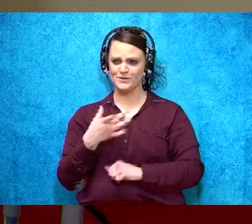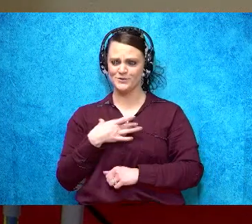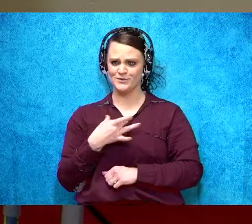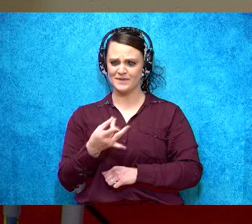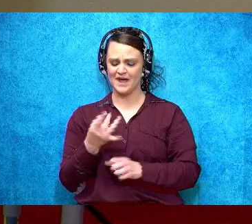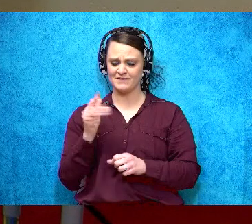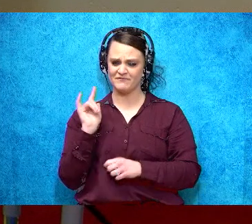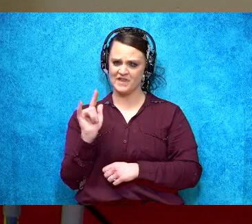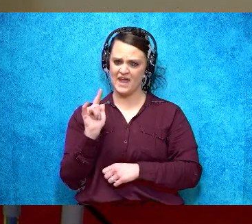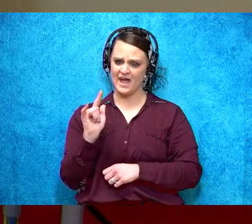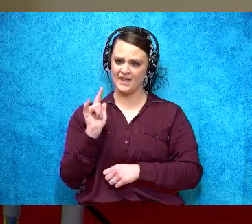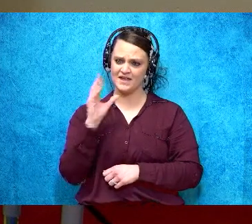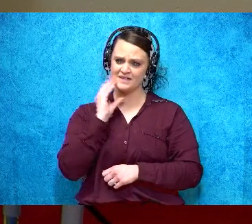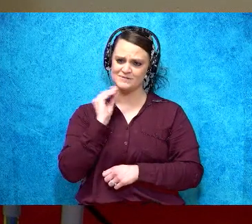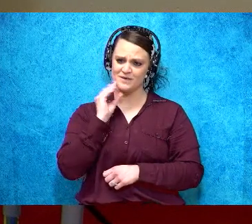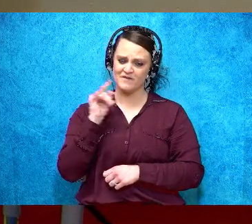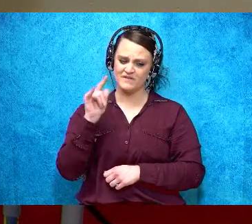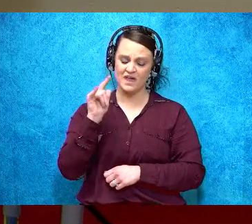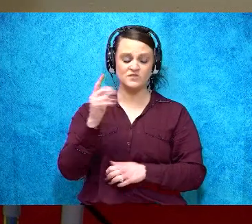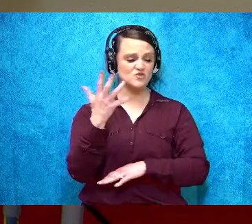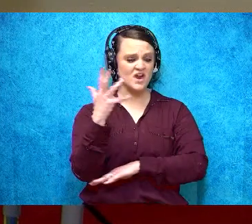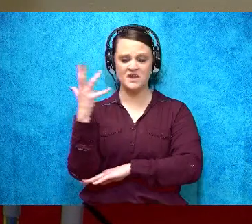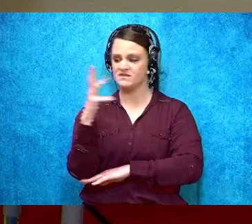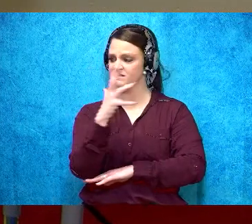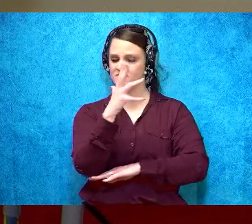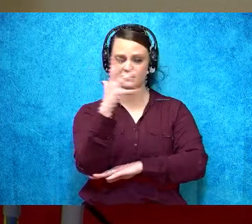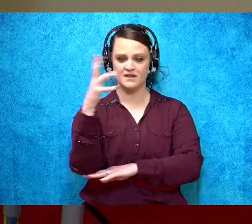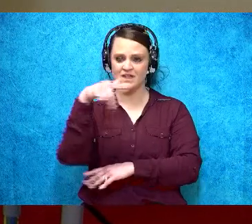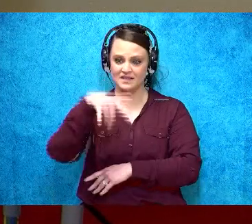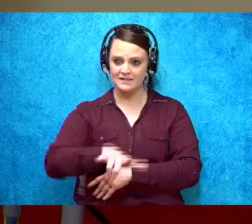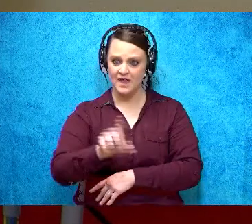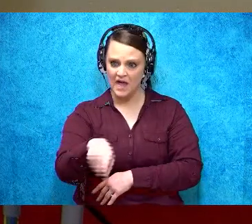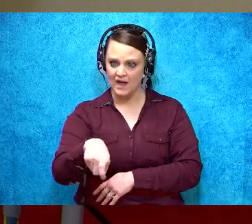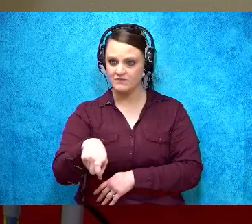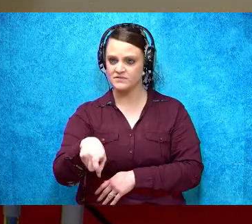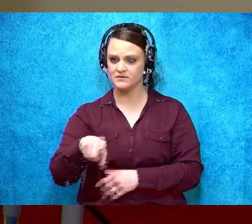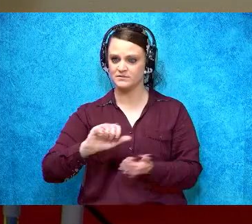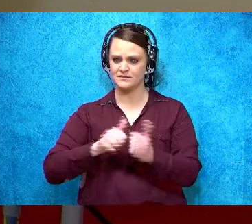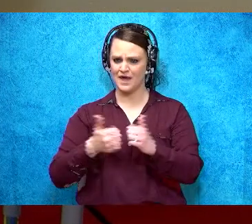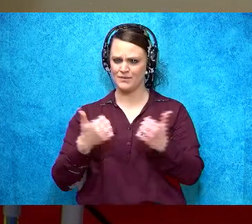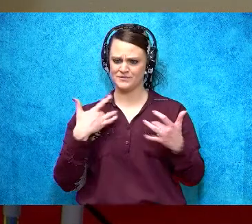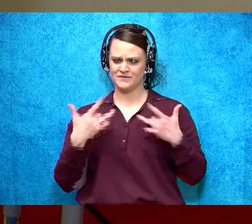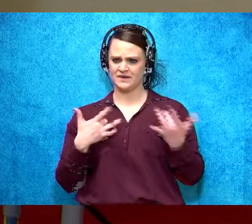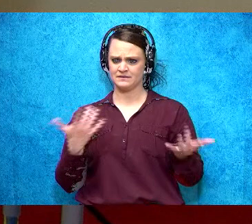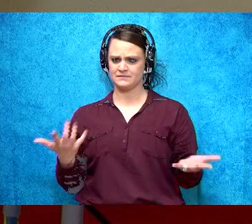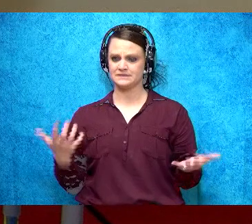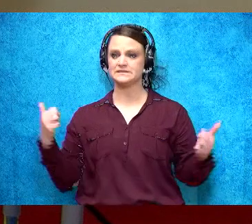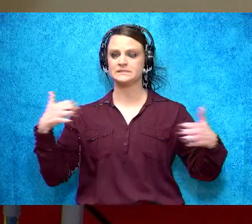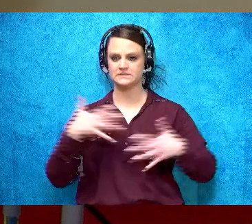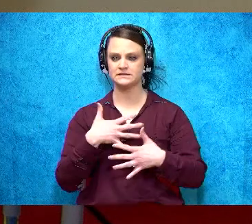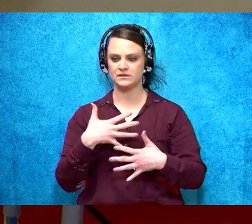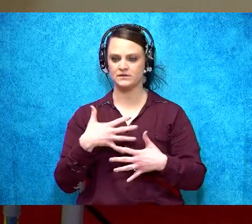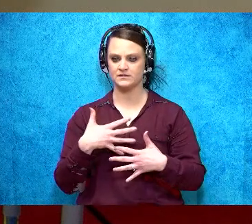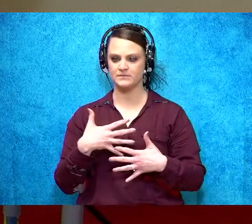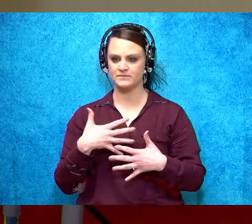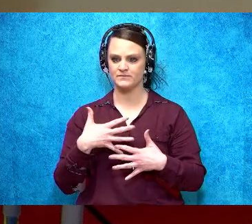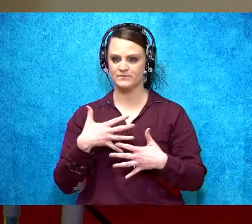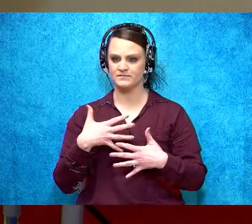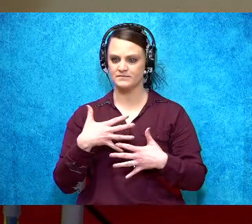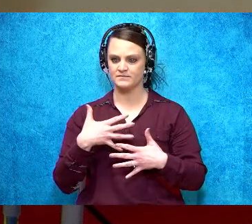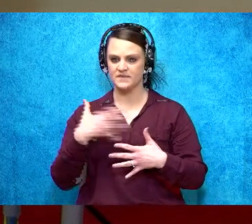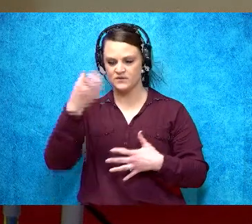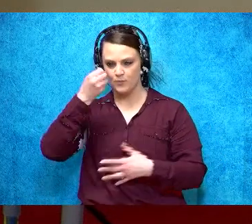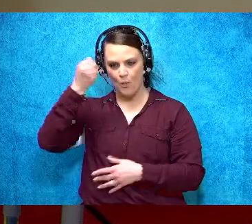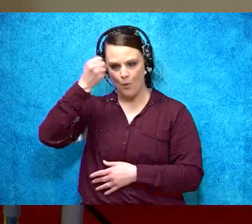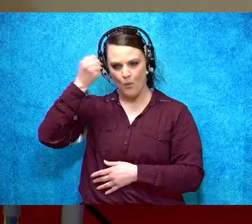plane and then all you see is trees and know you have to land? That would be scary. Keep that feeling in your